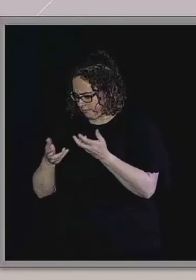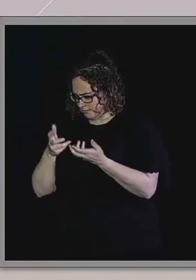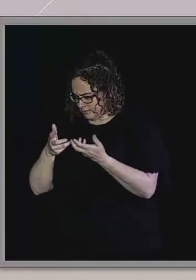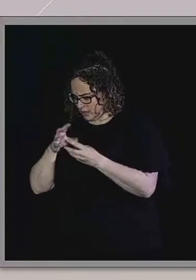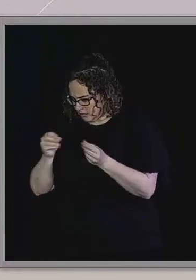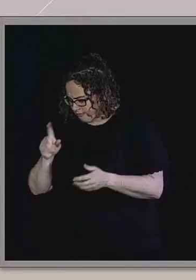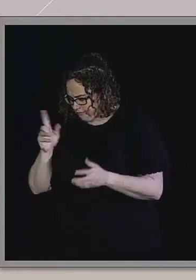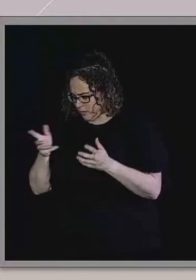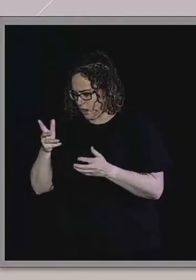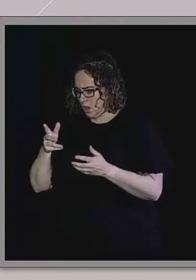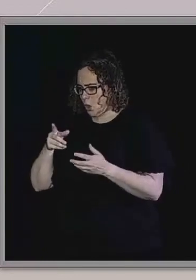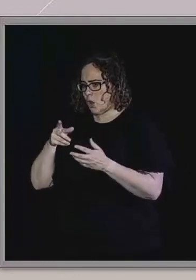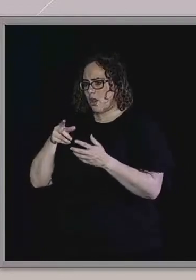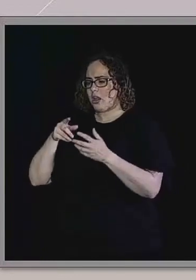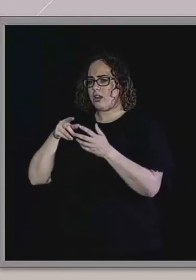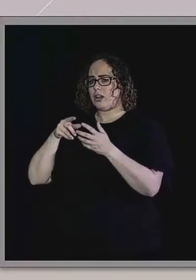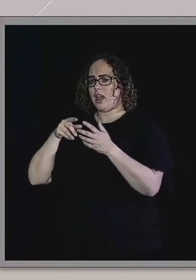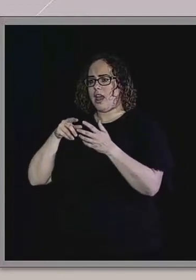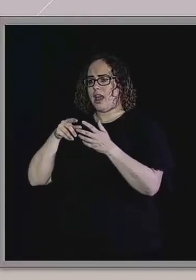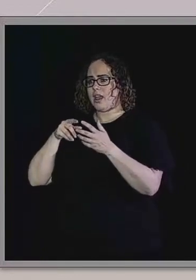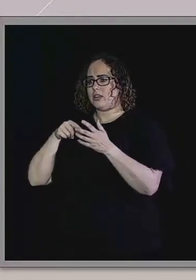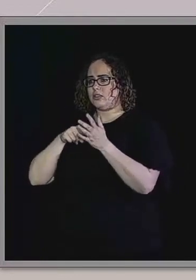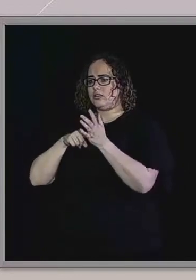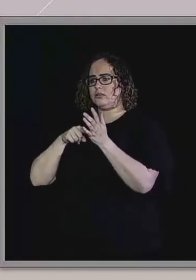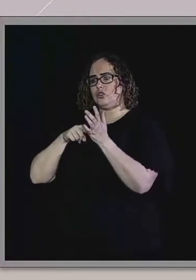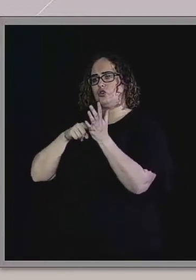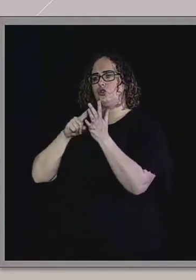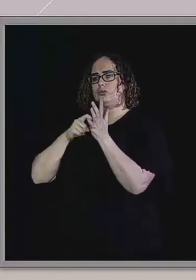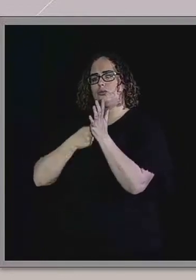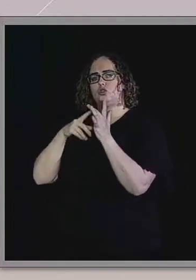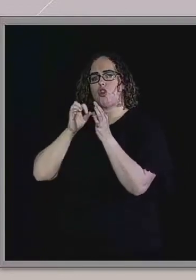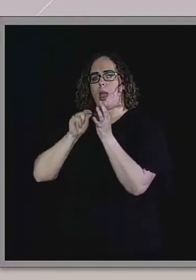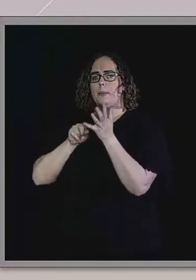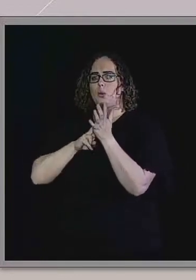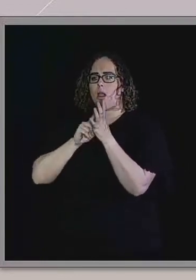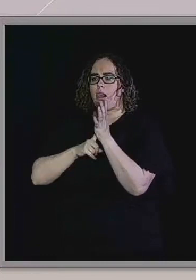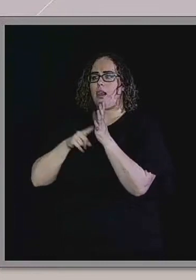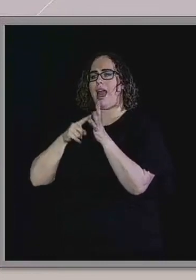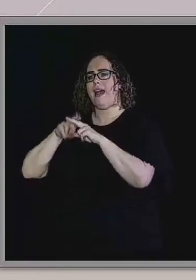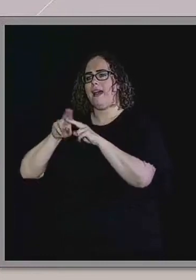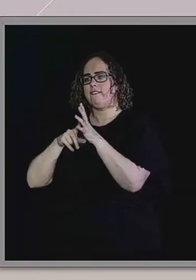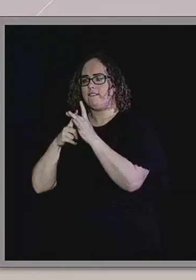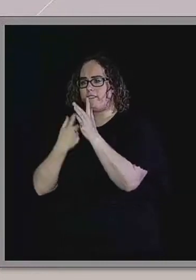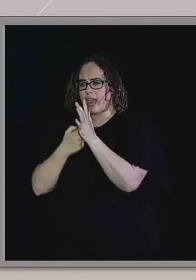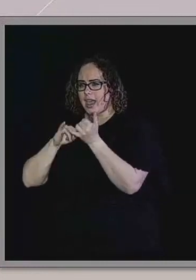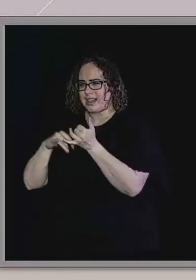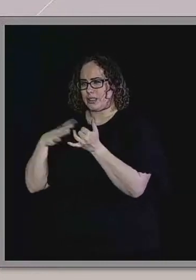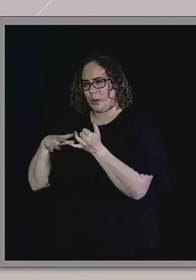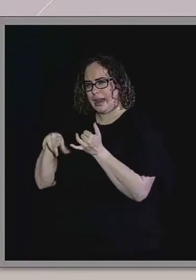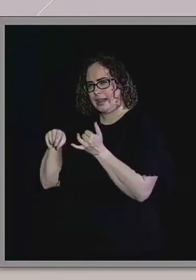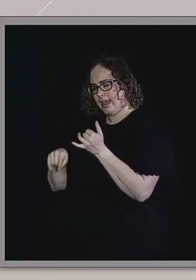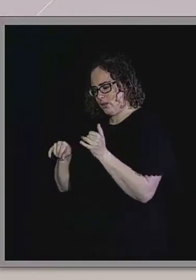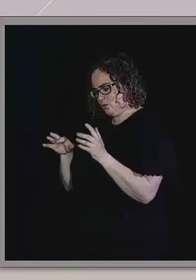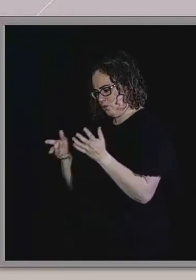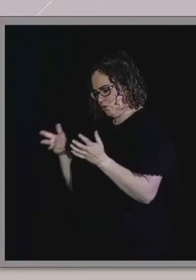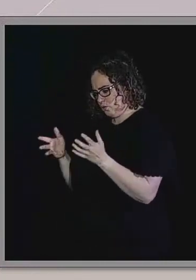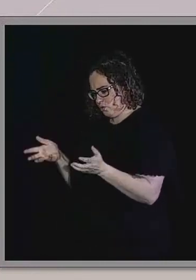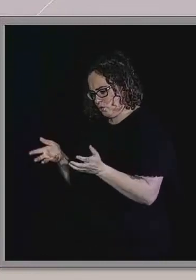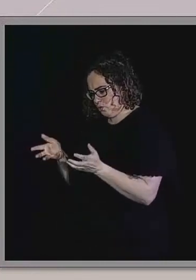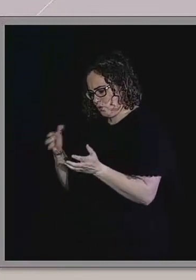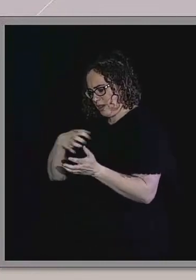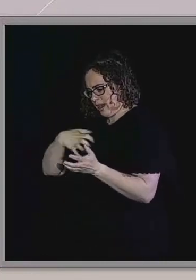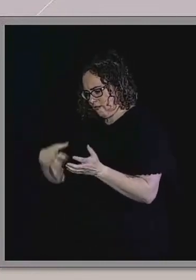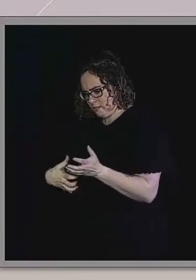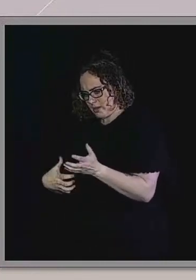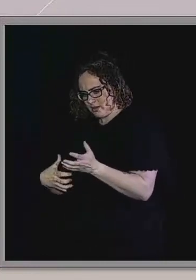If you want to be the Minister for Aboriginal Affairs, then do something about it. You can see what's been happening in the last 12 years. It's been publicly sort of advertised